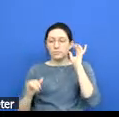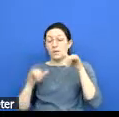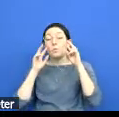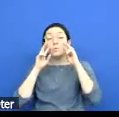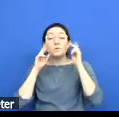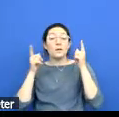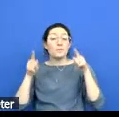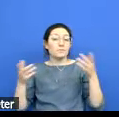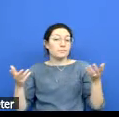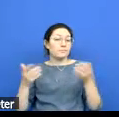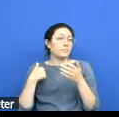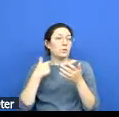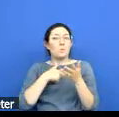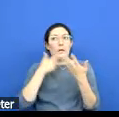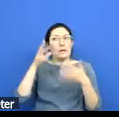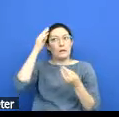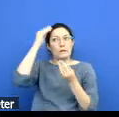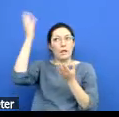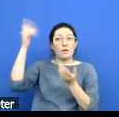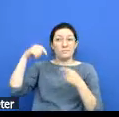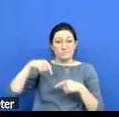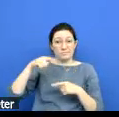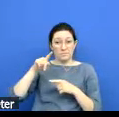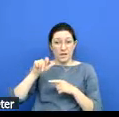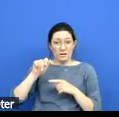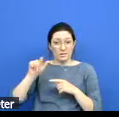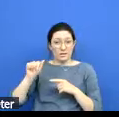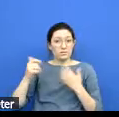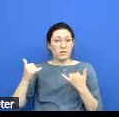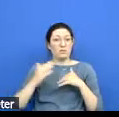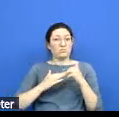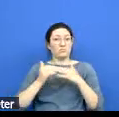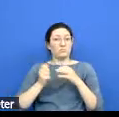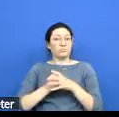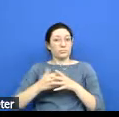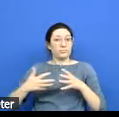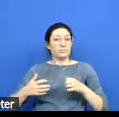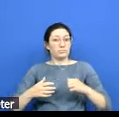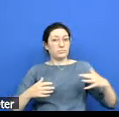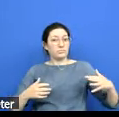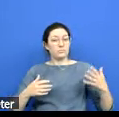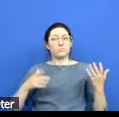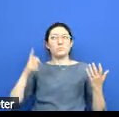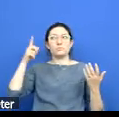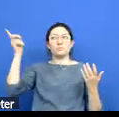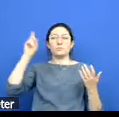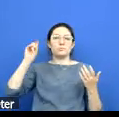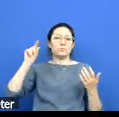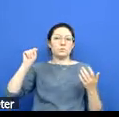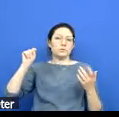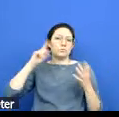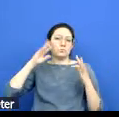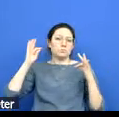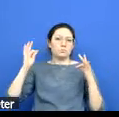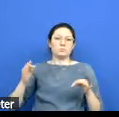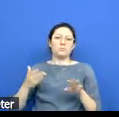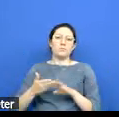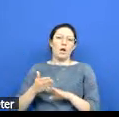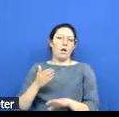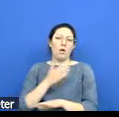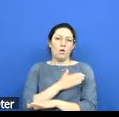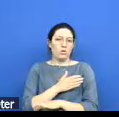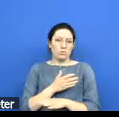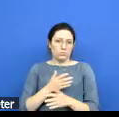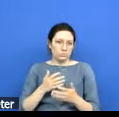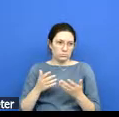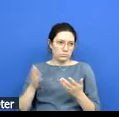what happens. We did let them know that this plaza was growing. Because they made that decision even before O'Reilly's came in.